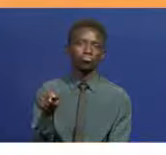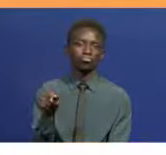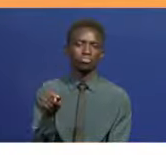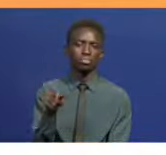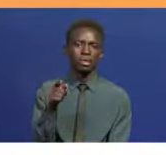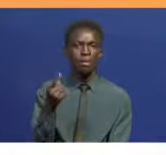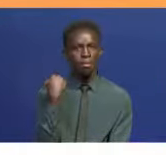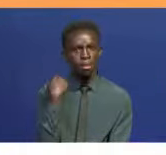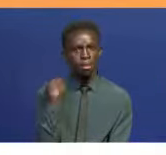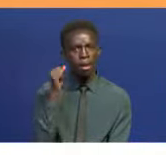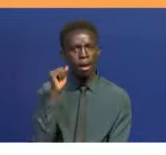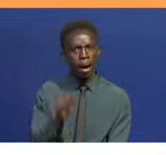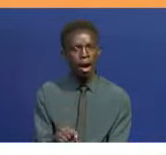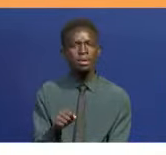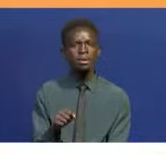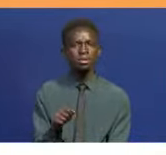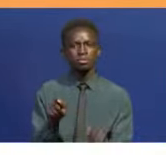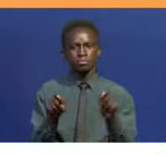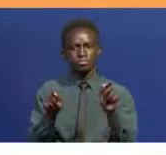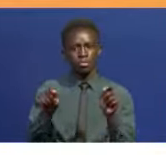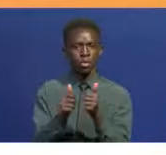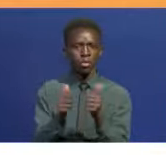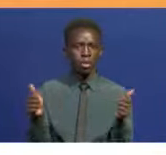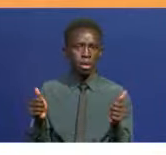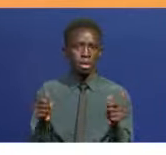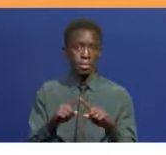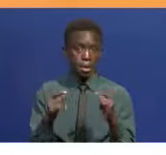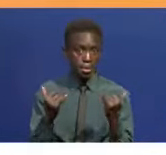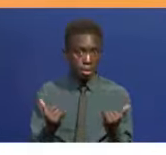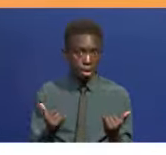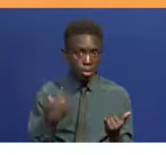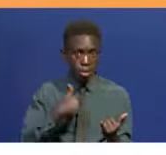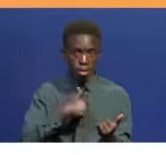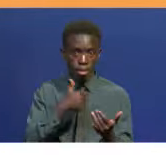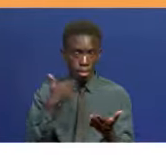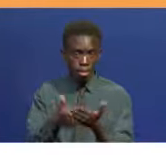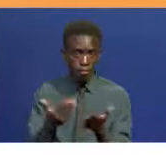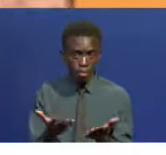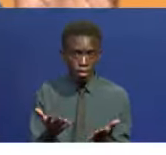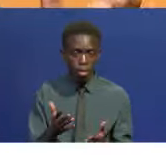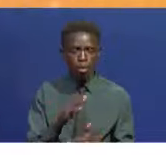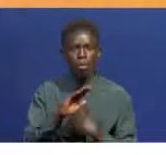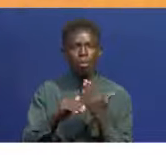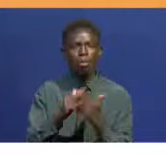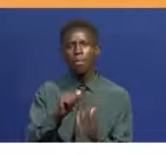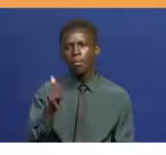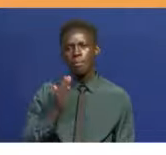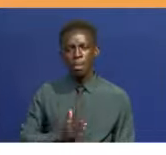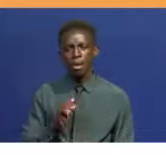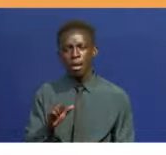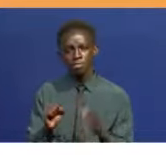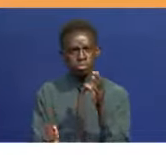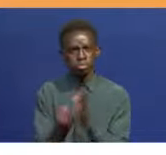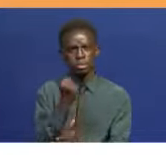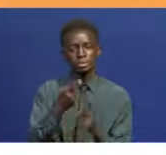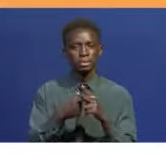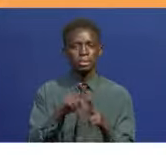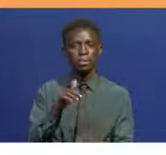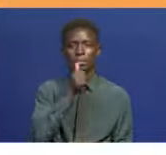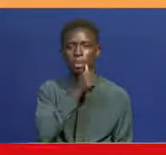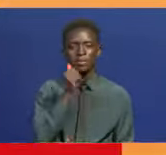This number can be properly regulated. But as it is right now, every other person will wake up in the morning and start his own private security